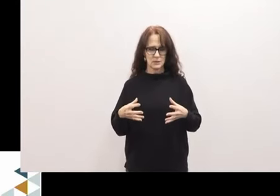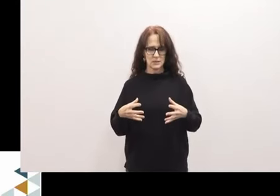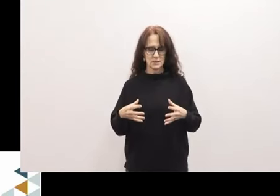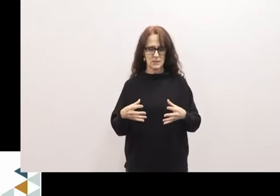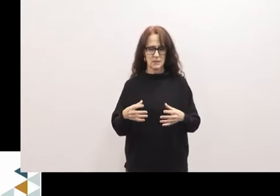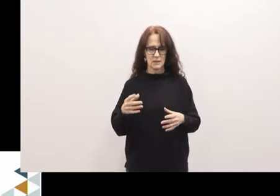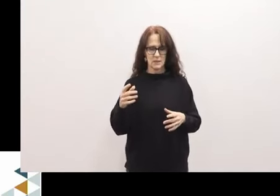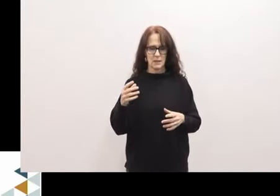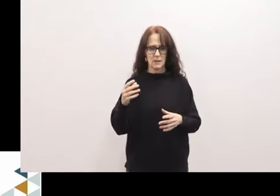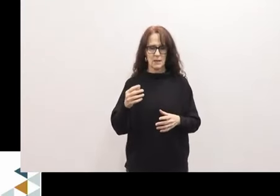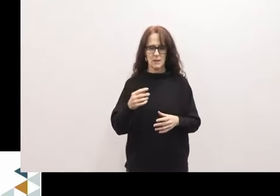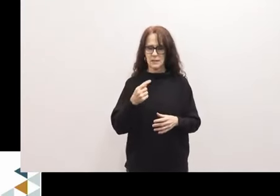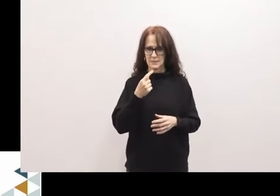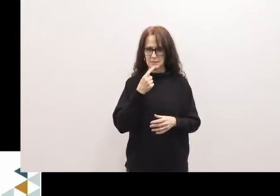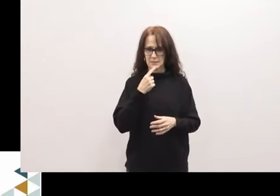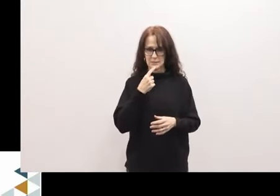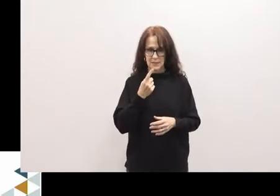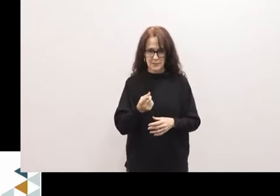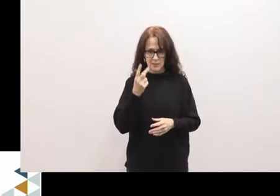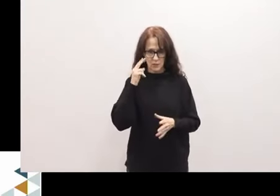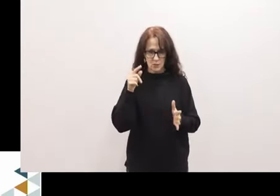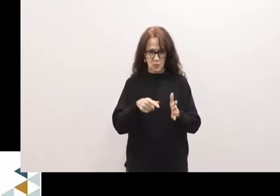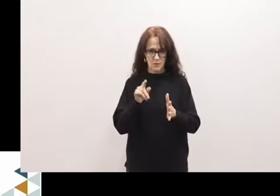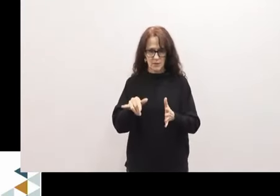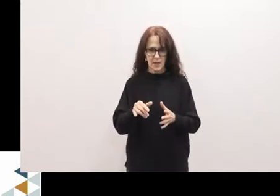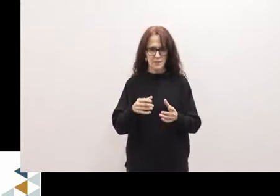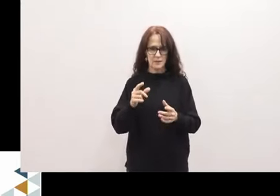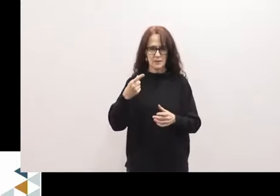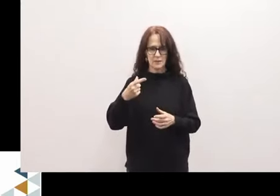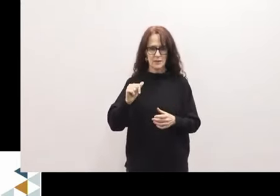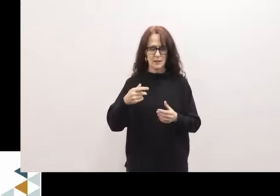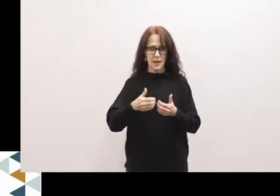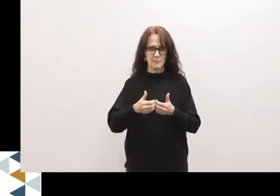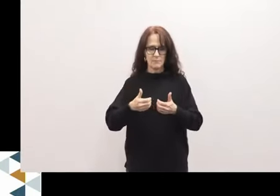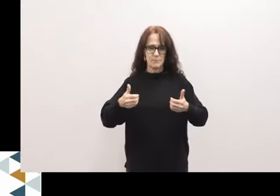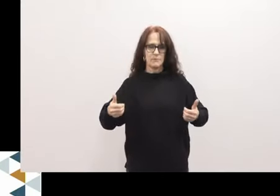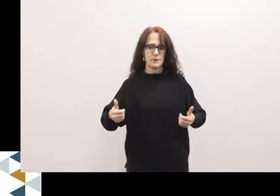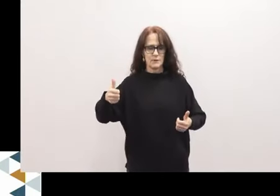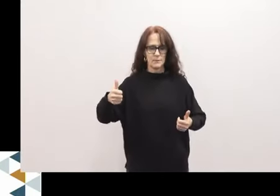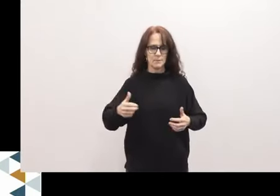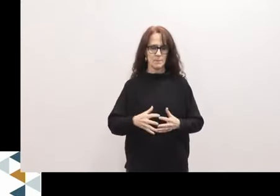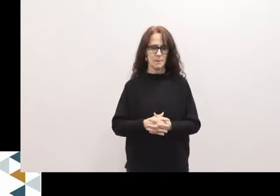making note of that as we move on to look at our grade 9 students.